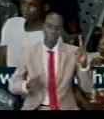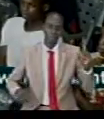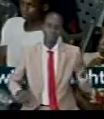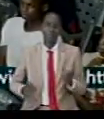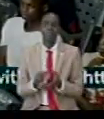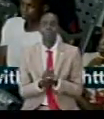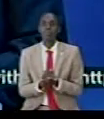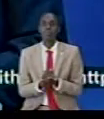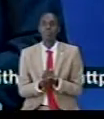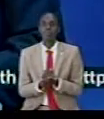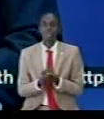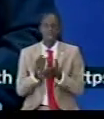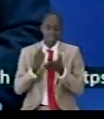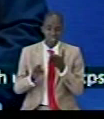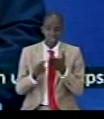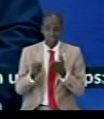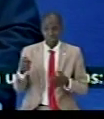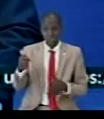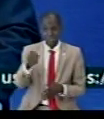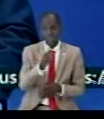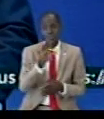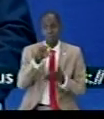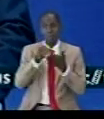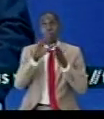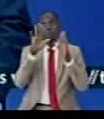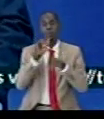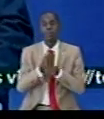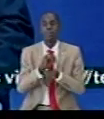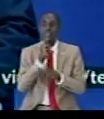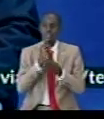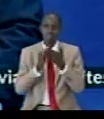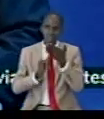Check it up. Check yourself. Your own miracle is there.